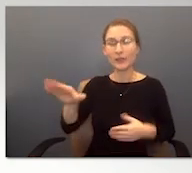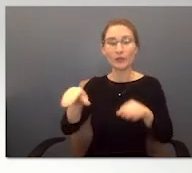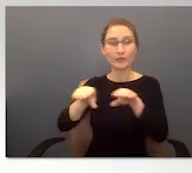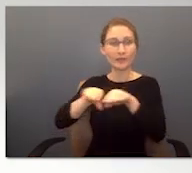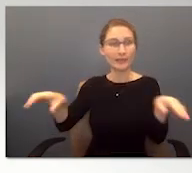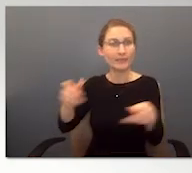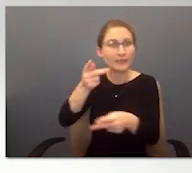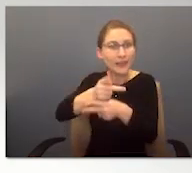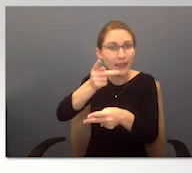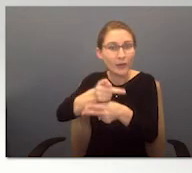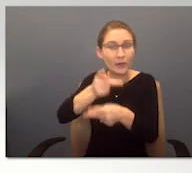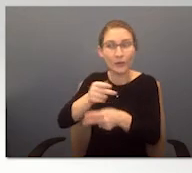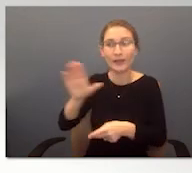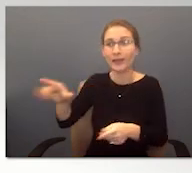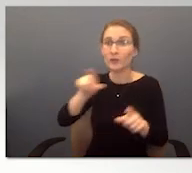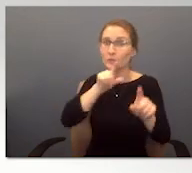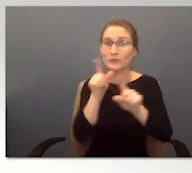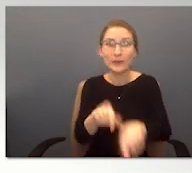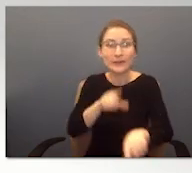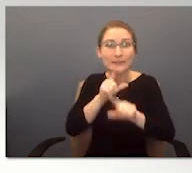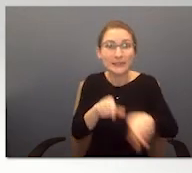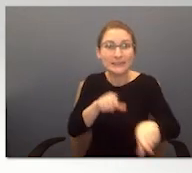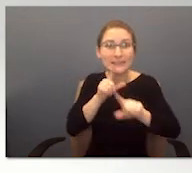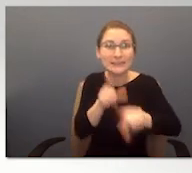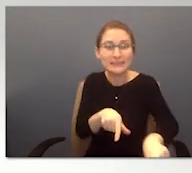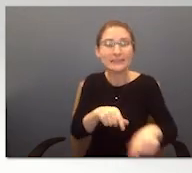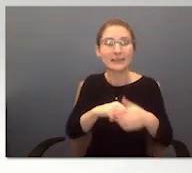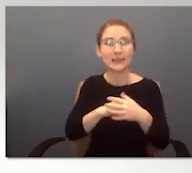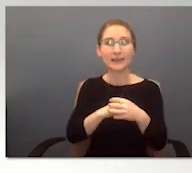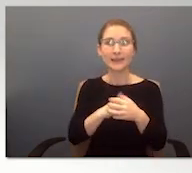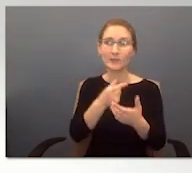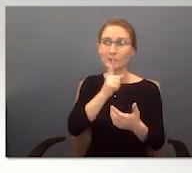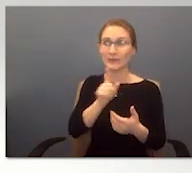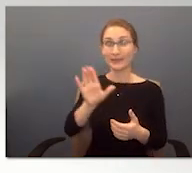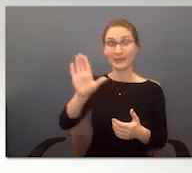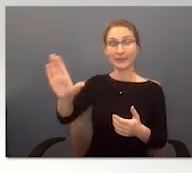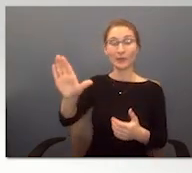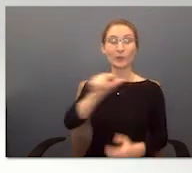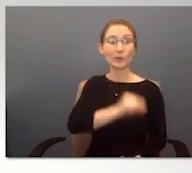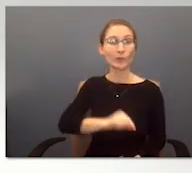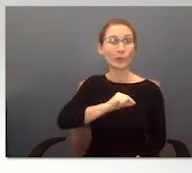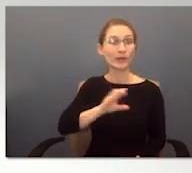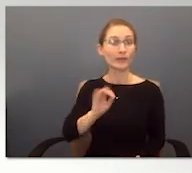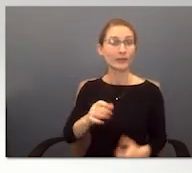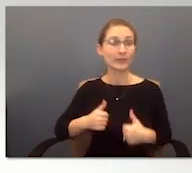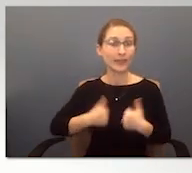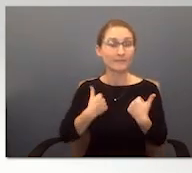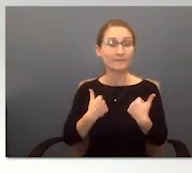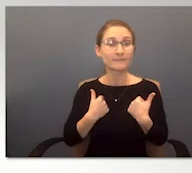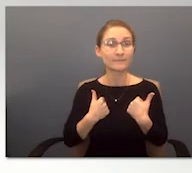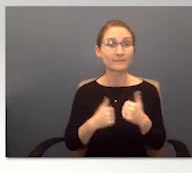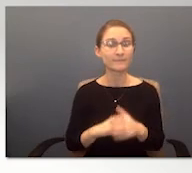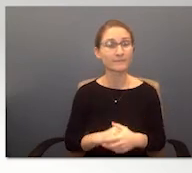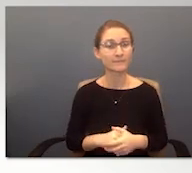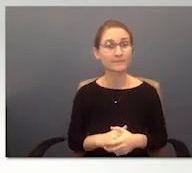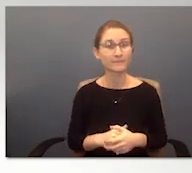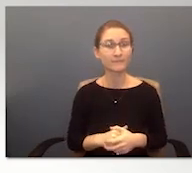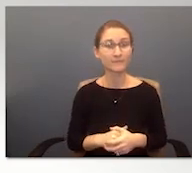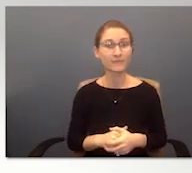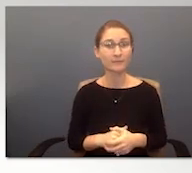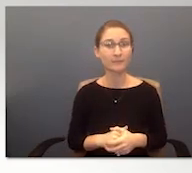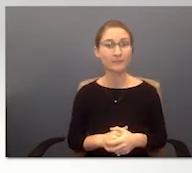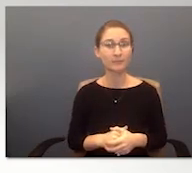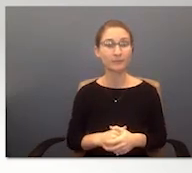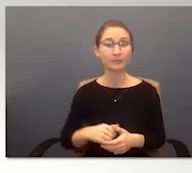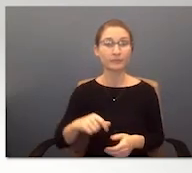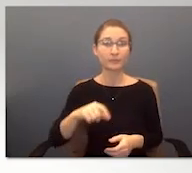the level of responsiveness, and overall quality of life for children with special health care needs. So,